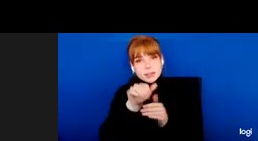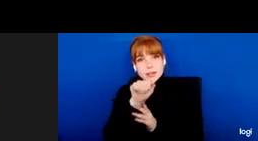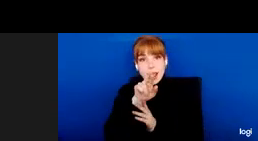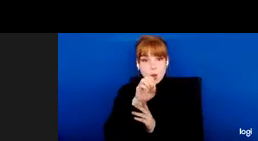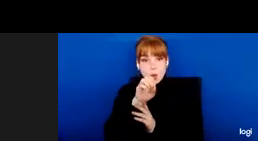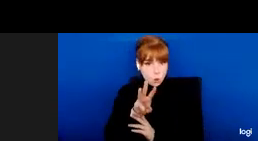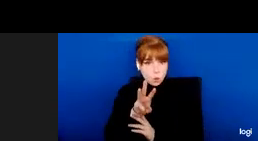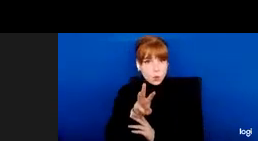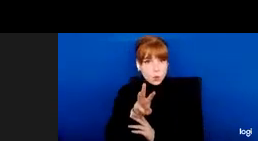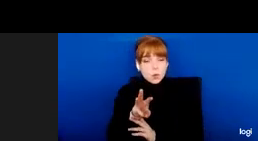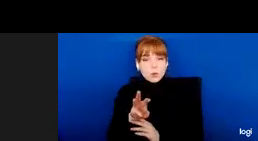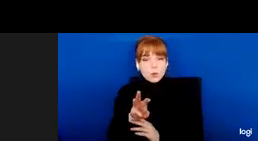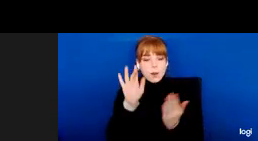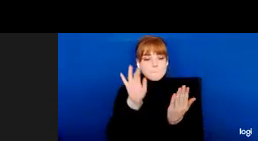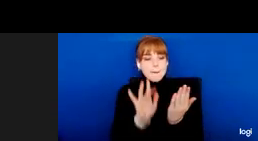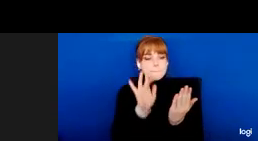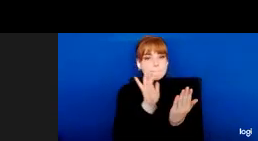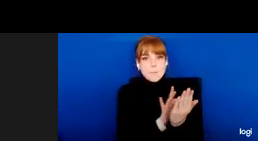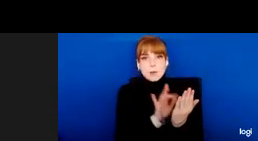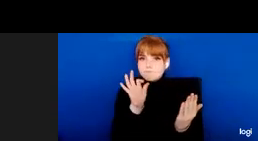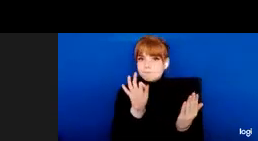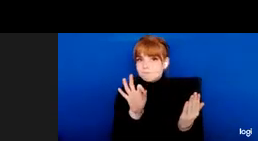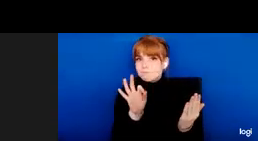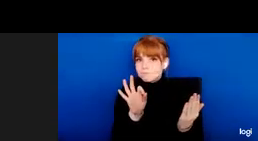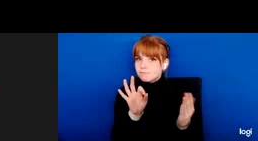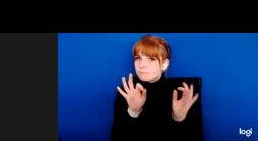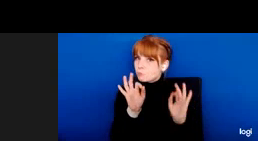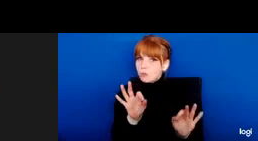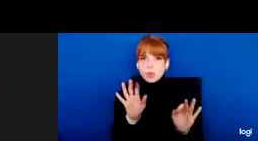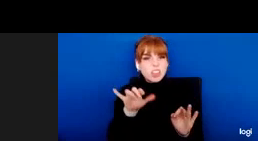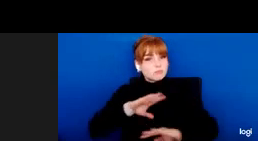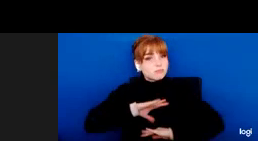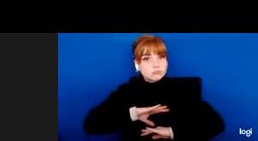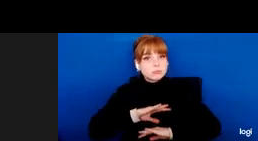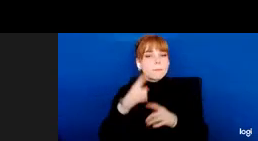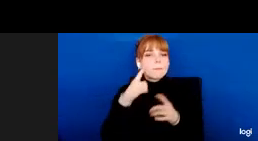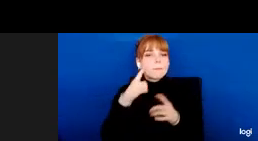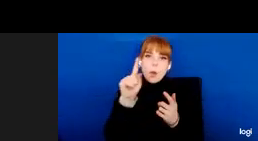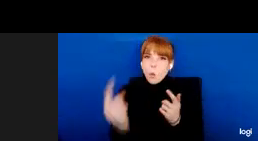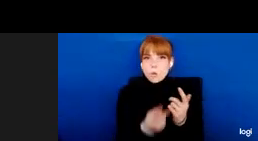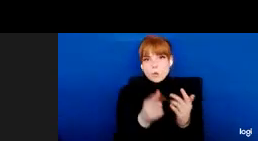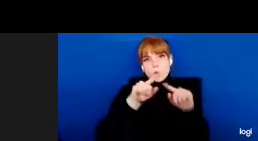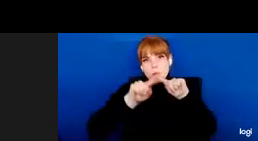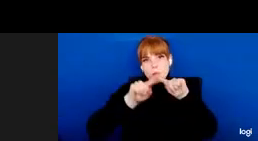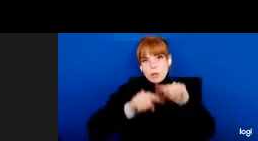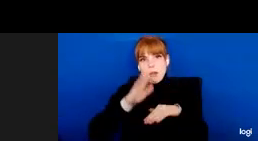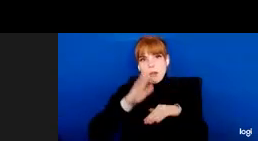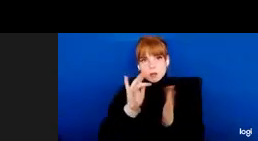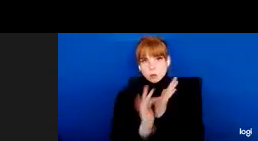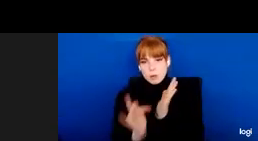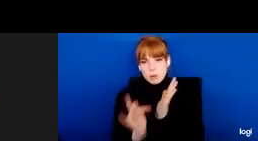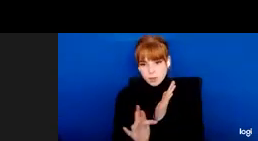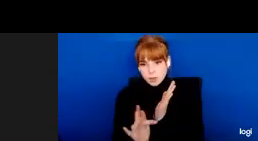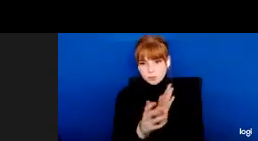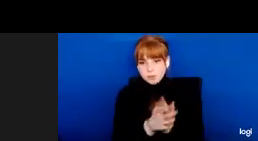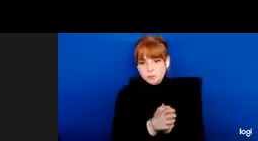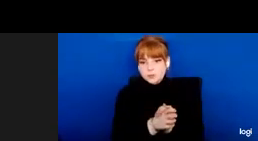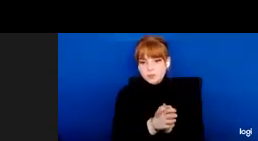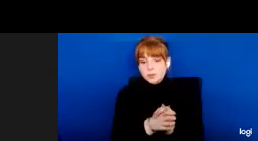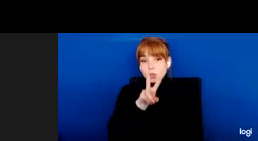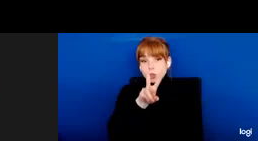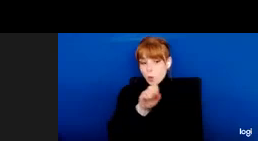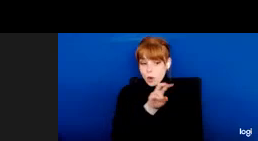are accessible, well, that's just fine because you're not relying on that type of swiping. Just as a little aside, WCAG 2.2 is